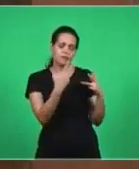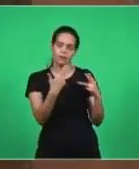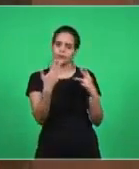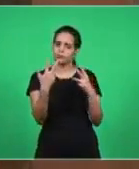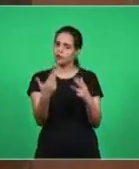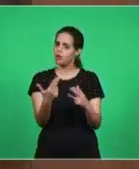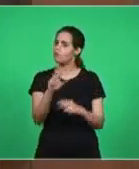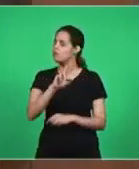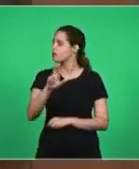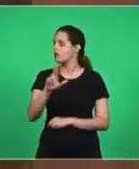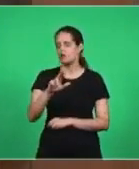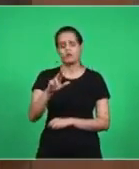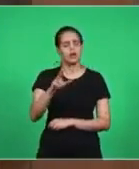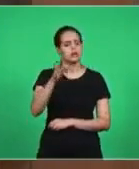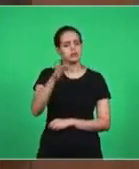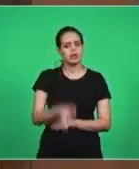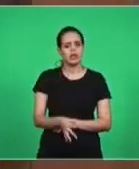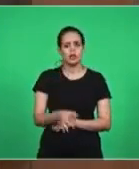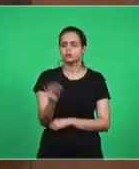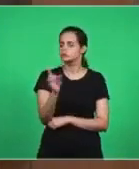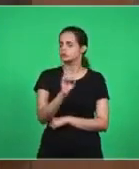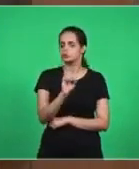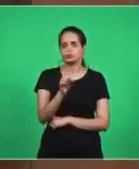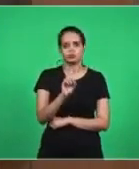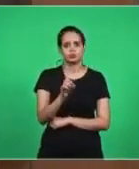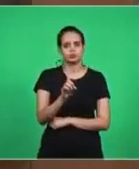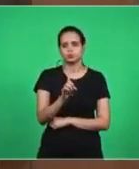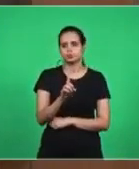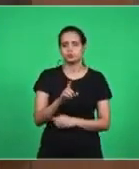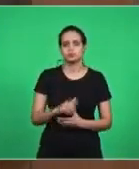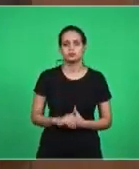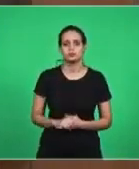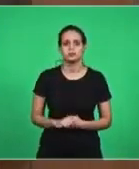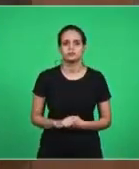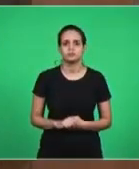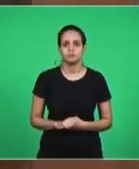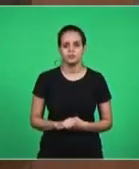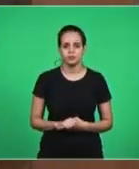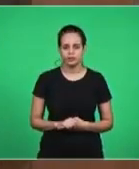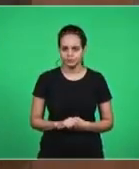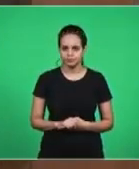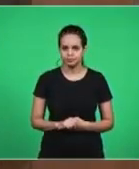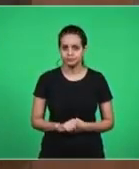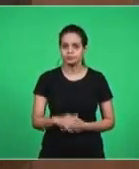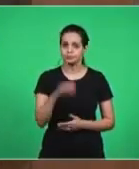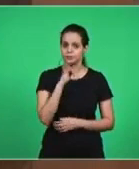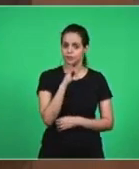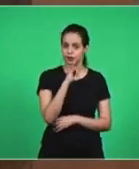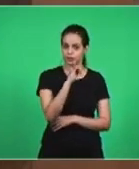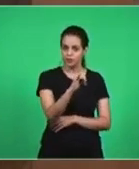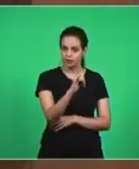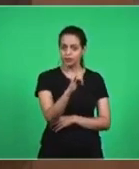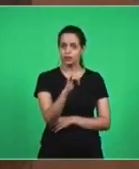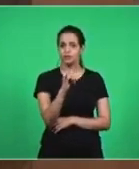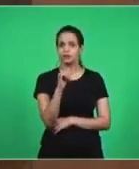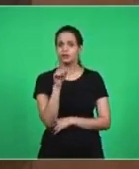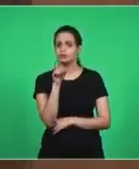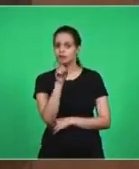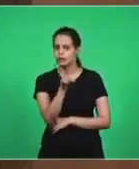They're preaching here on their church, and that's not right. It's in the church of Minas Gerais.